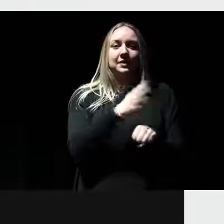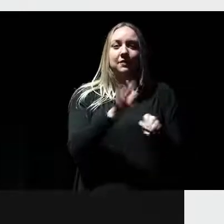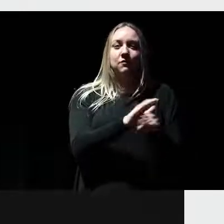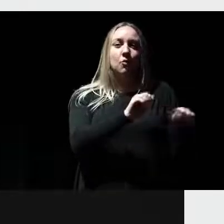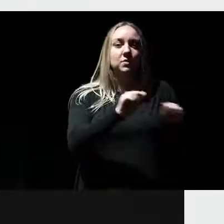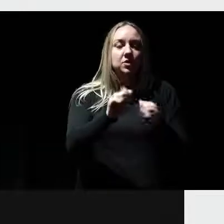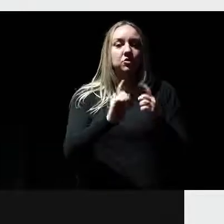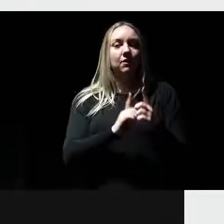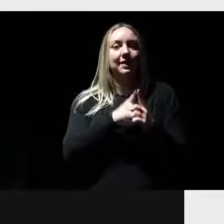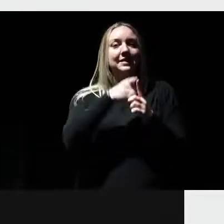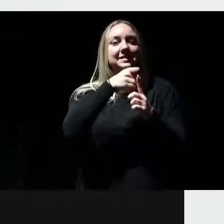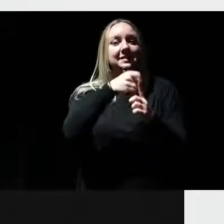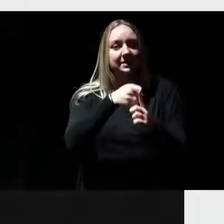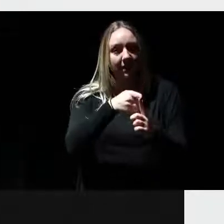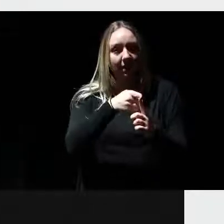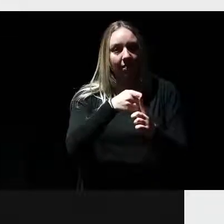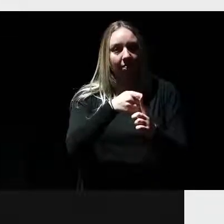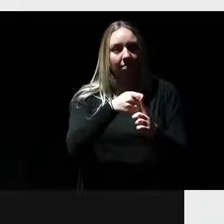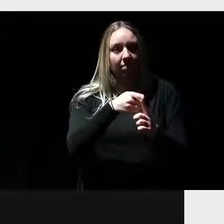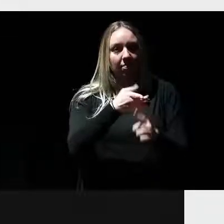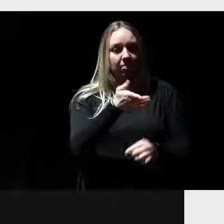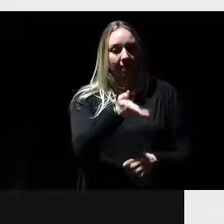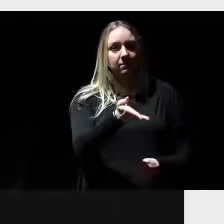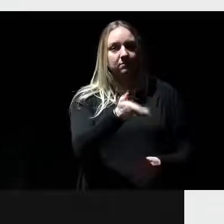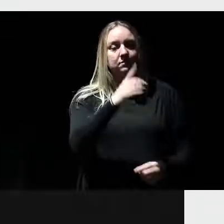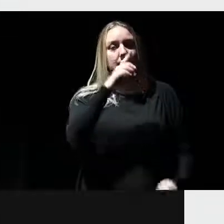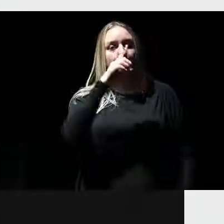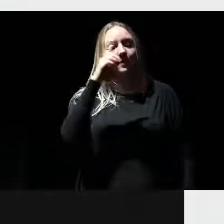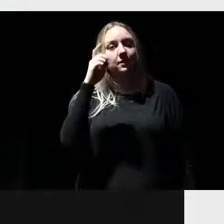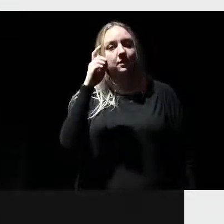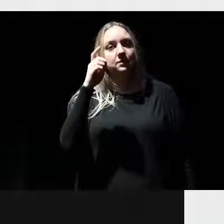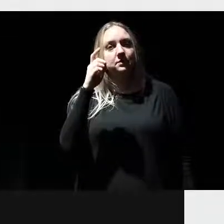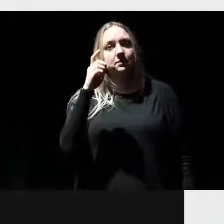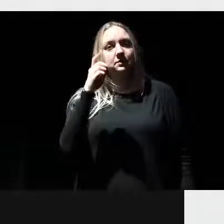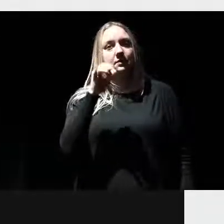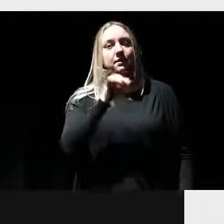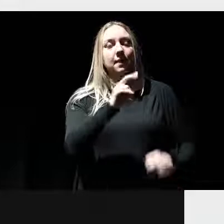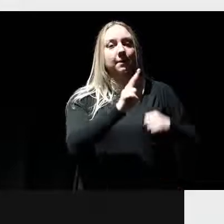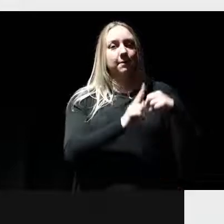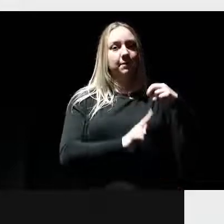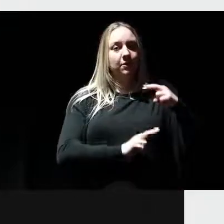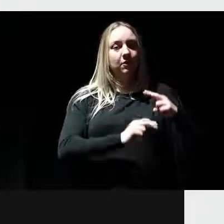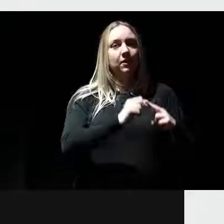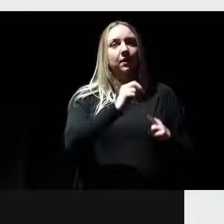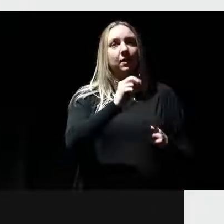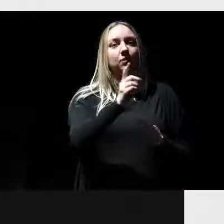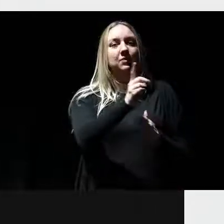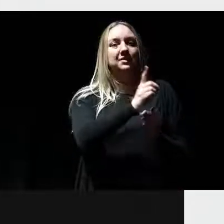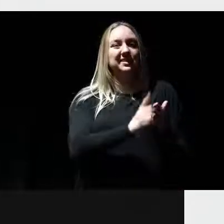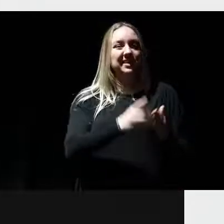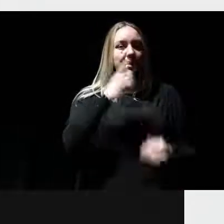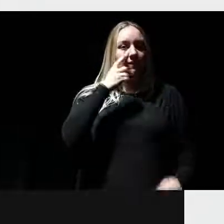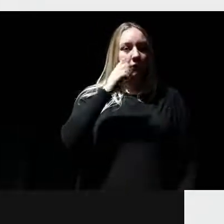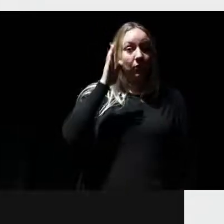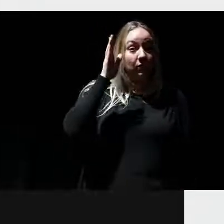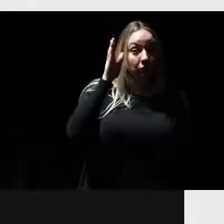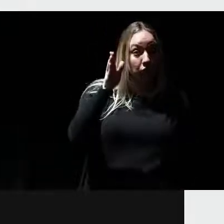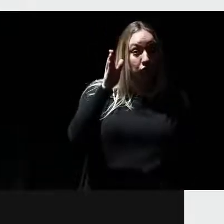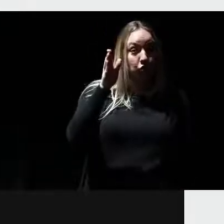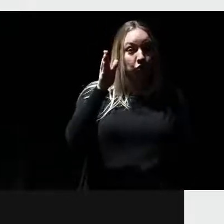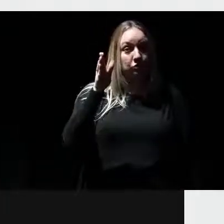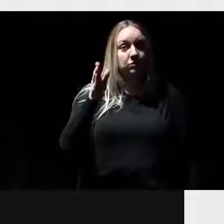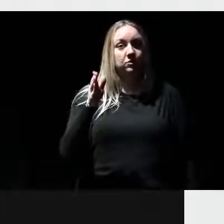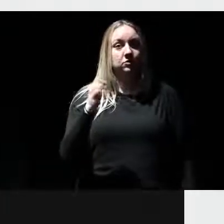until that happens, because it was designed with the anticipation that people would be coming from that direction as well.